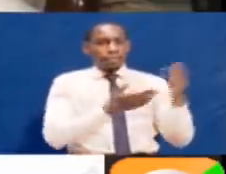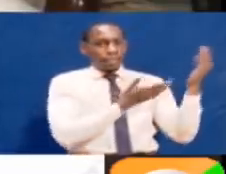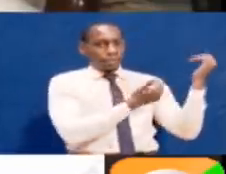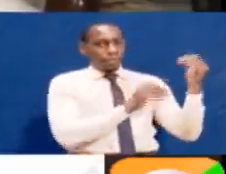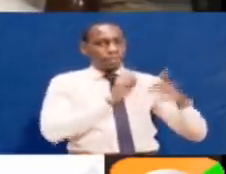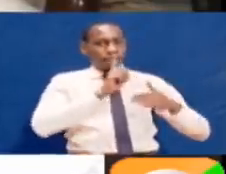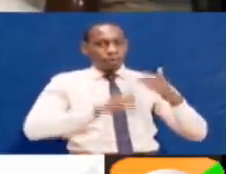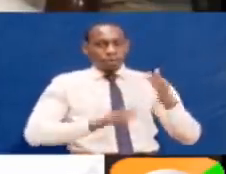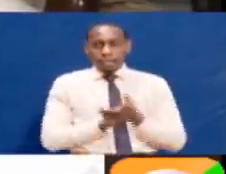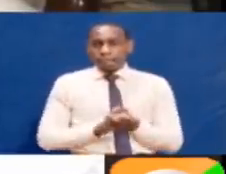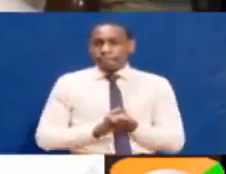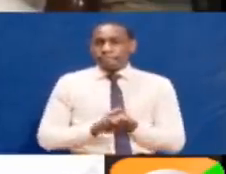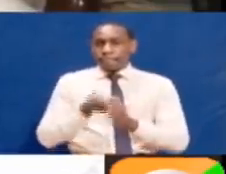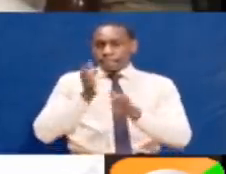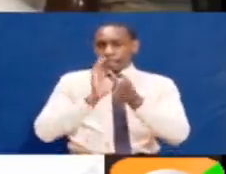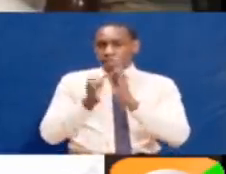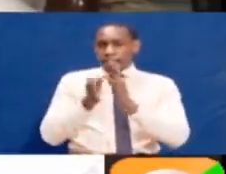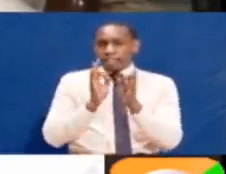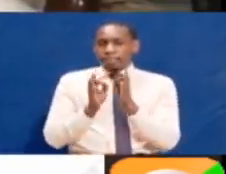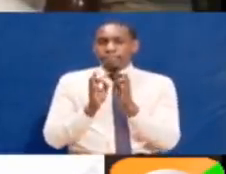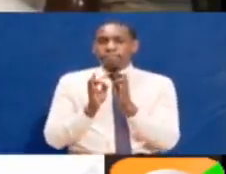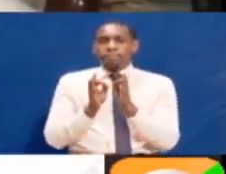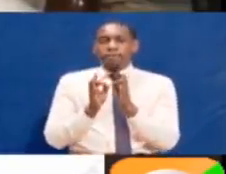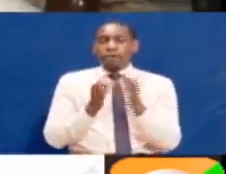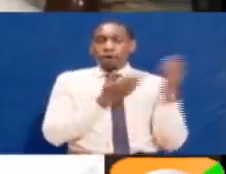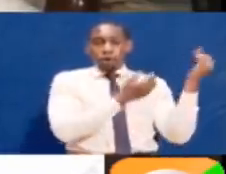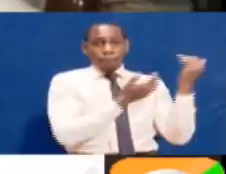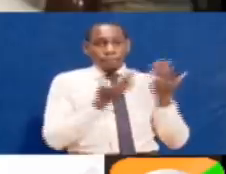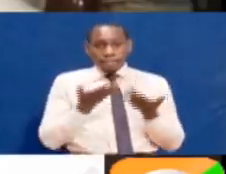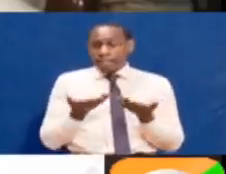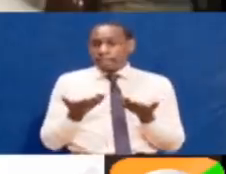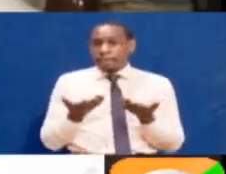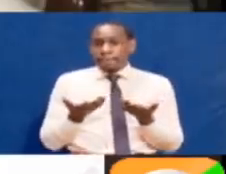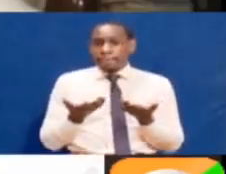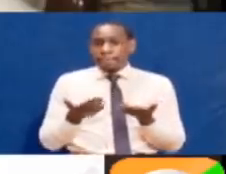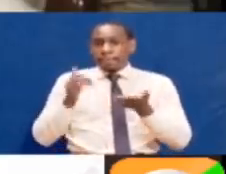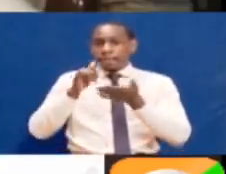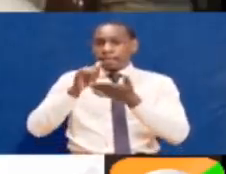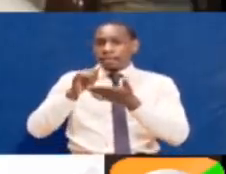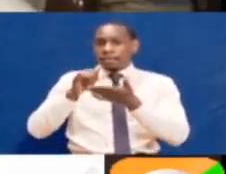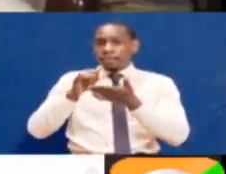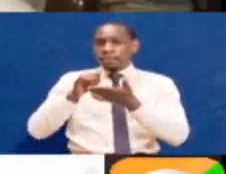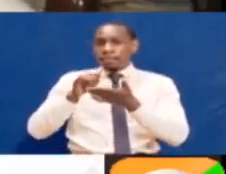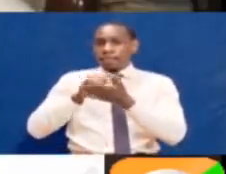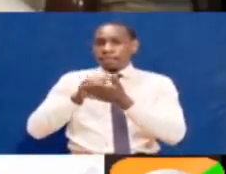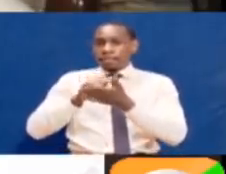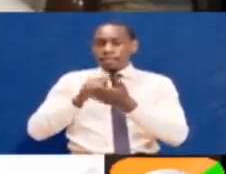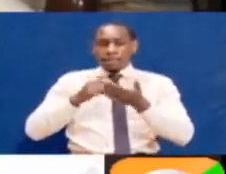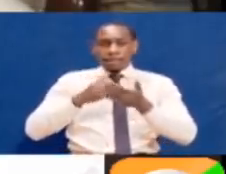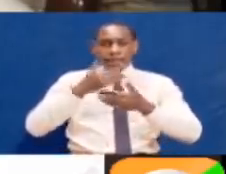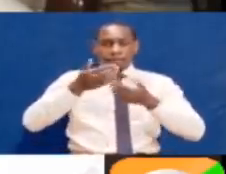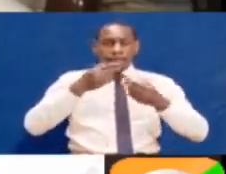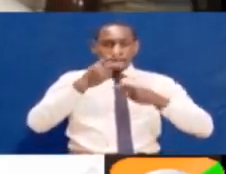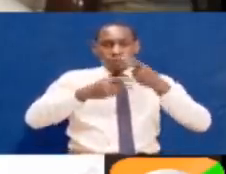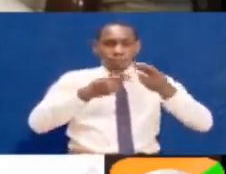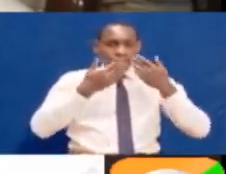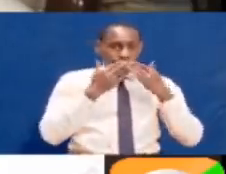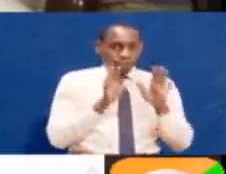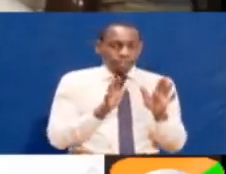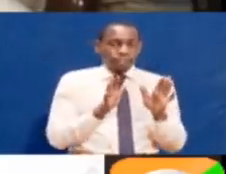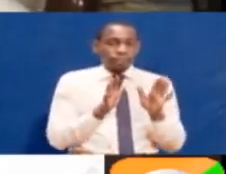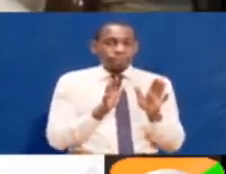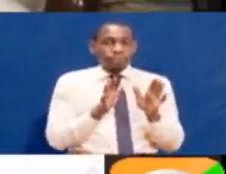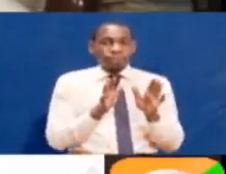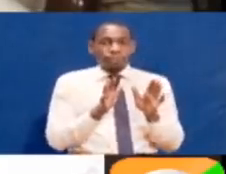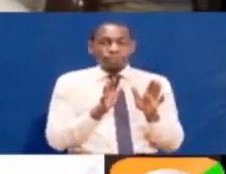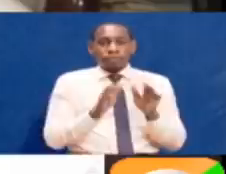I said that if I was the stumbling block, I hope that now the president, after all these processes, we are through with all these